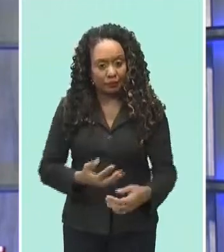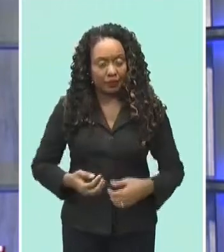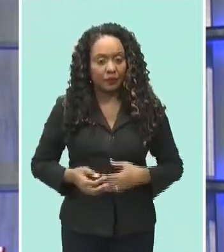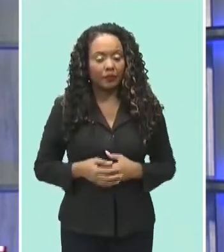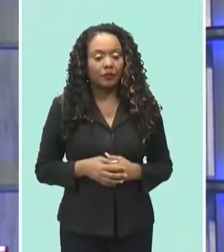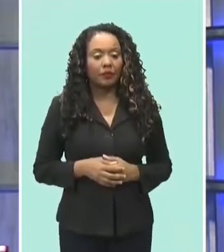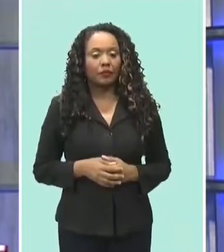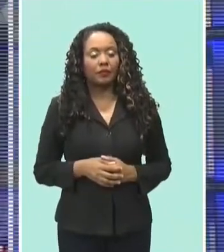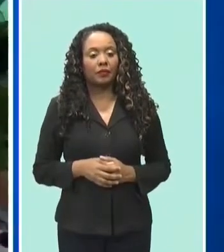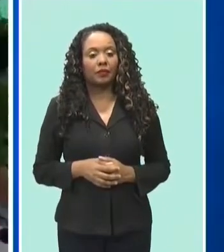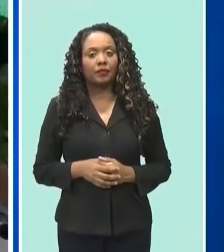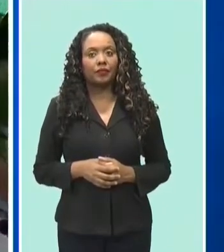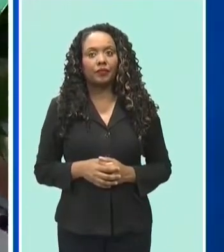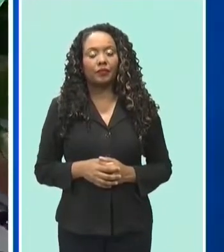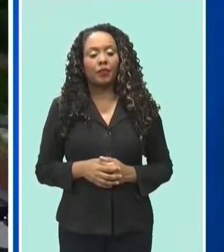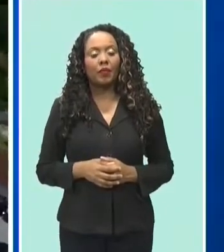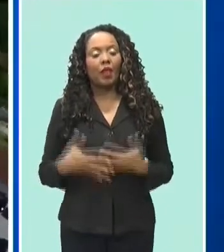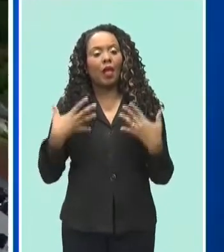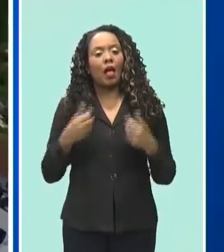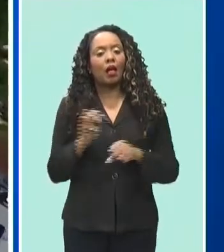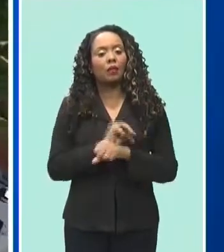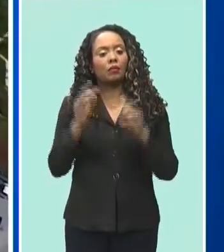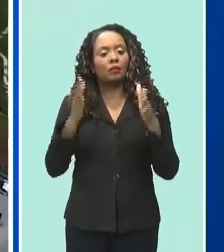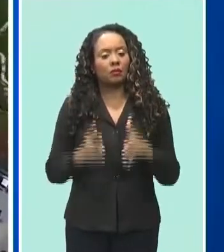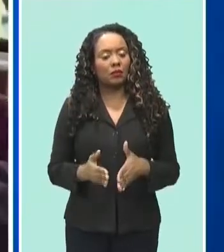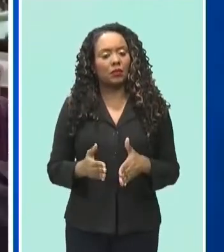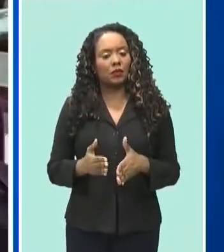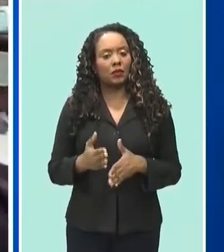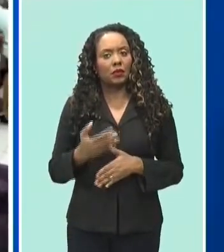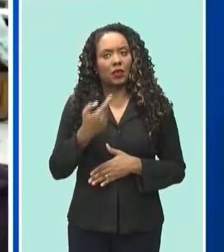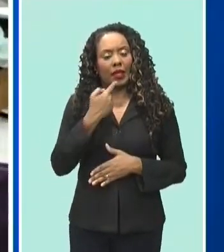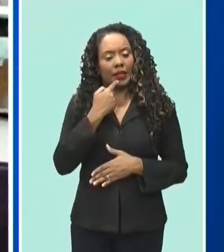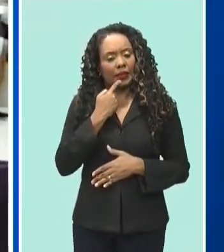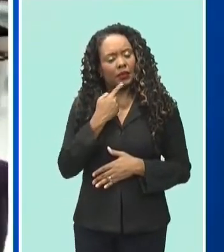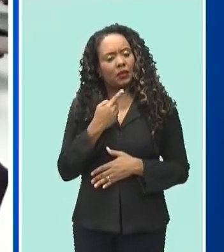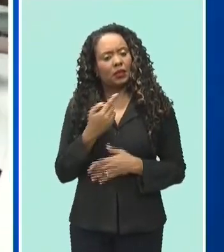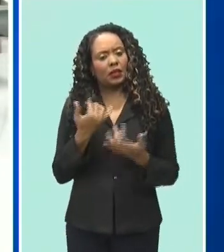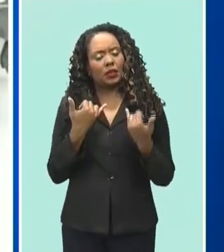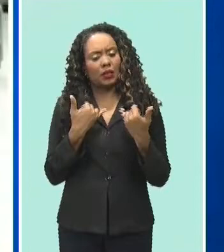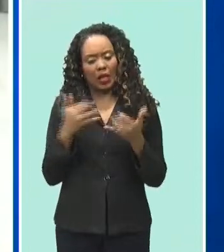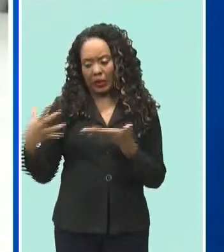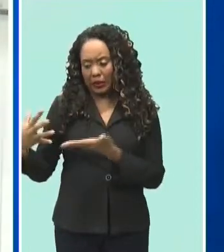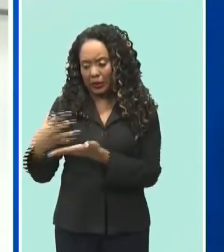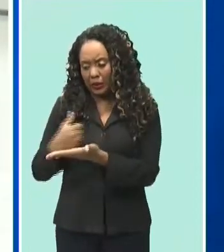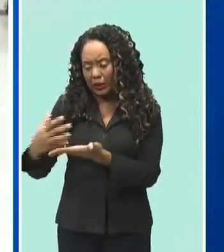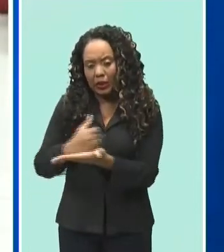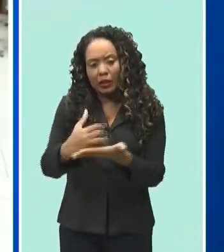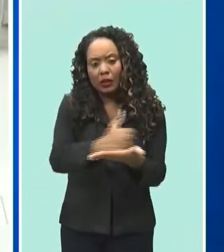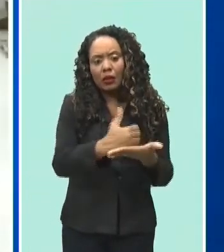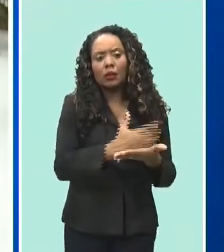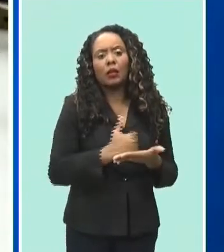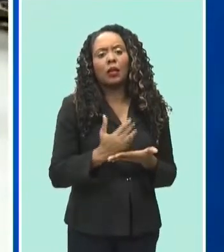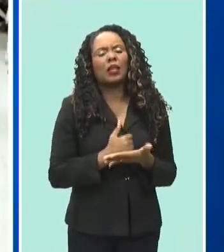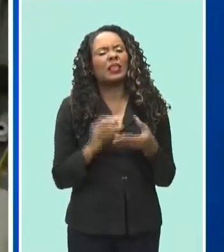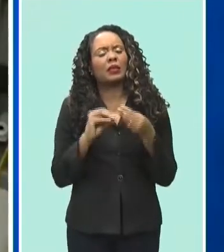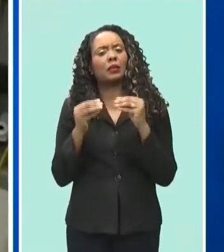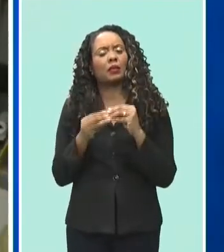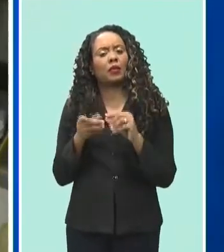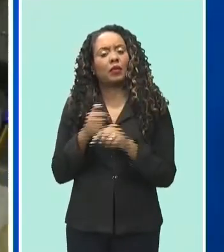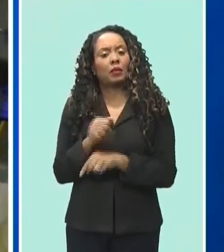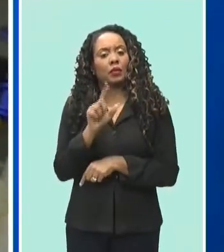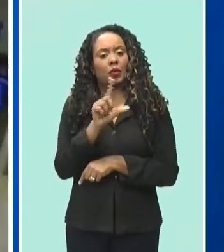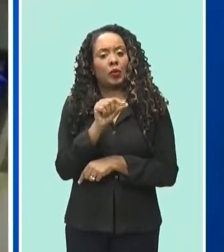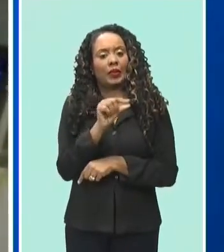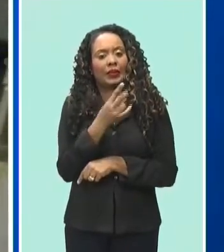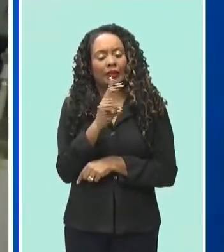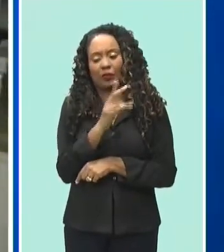reports. According to Health Minister Dr. Dwayne Sands, the ministry is still compiling NCD mortality figures from 2017